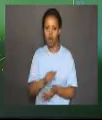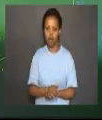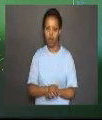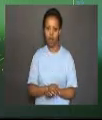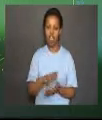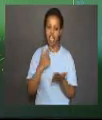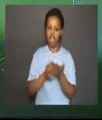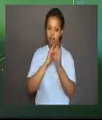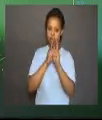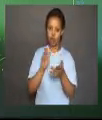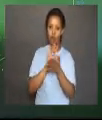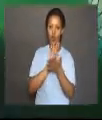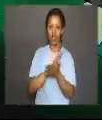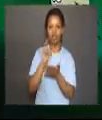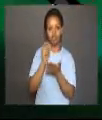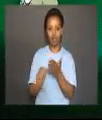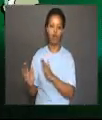a piece of paper.